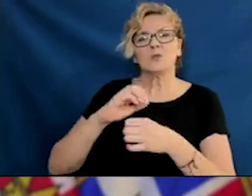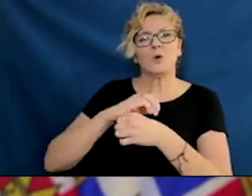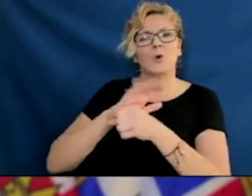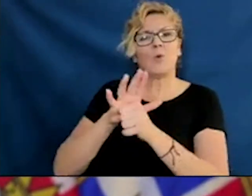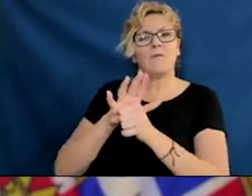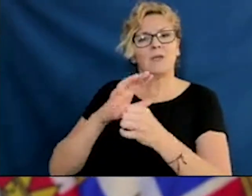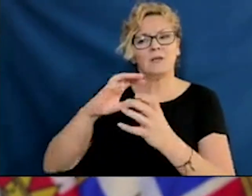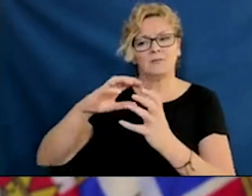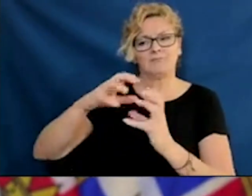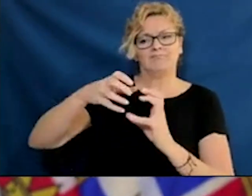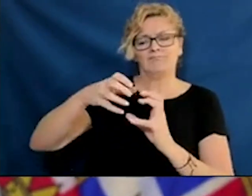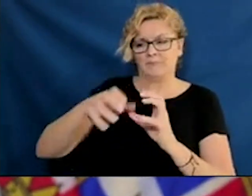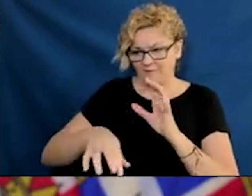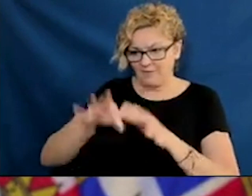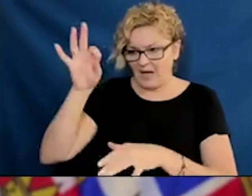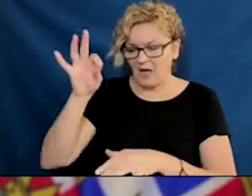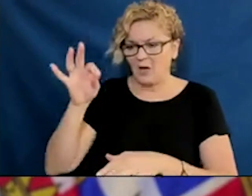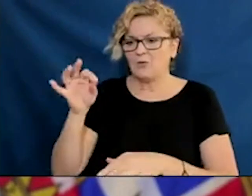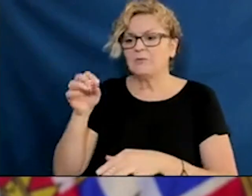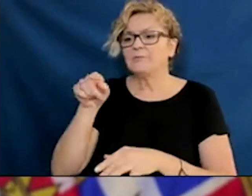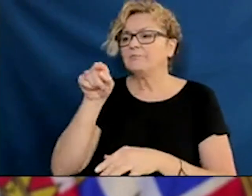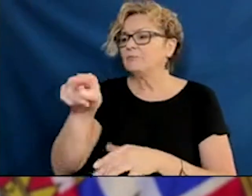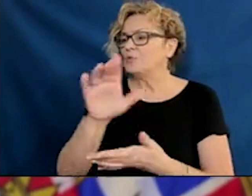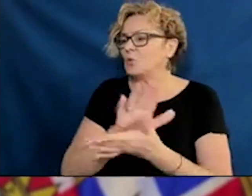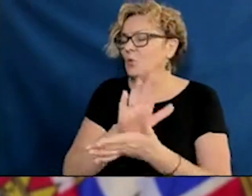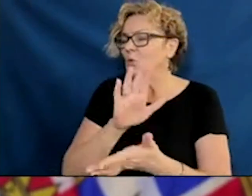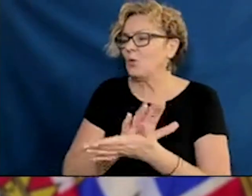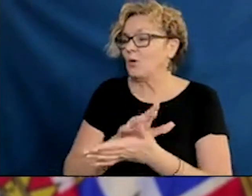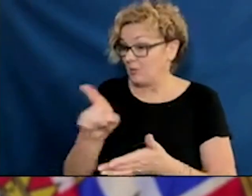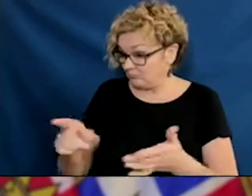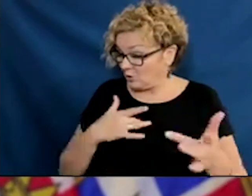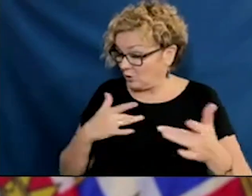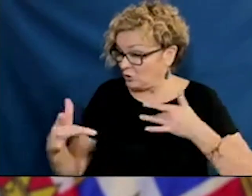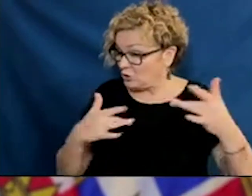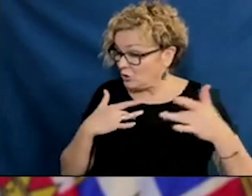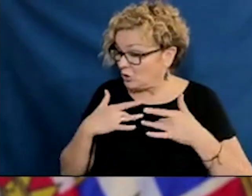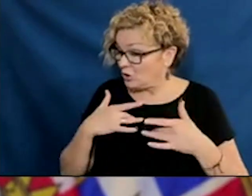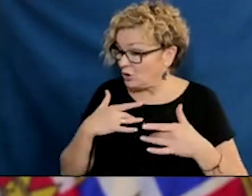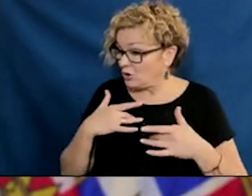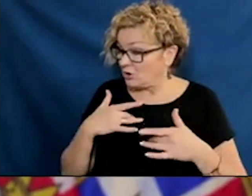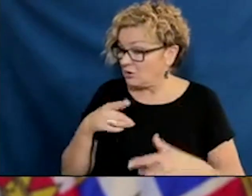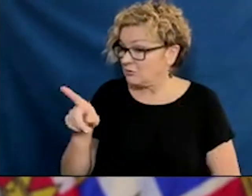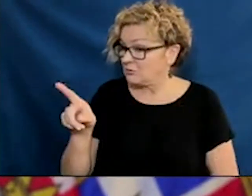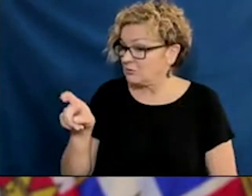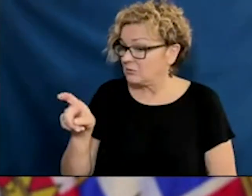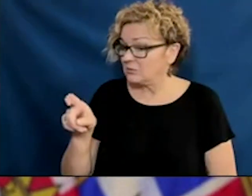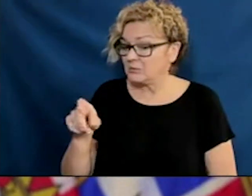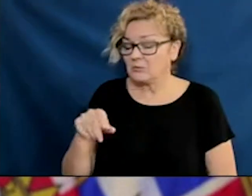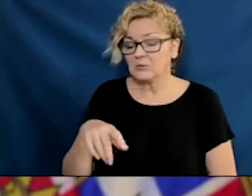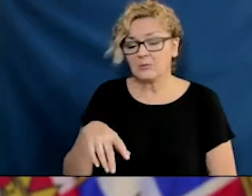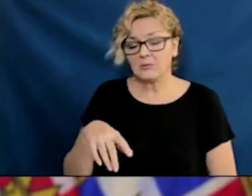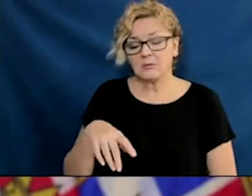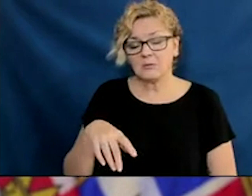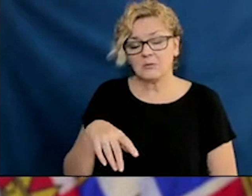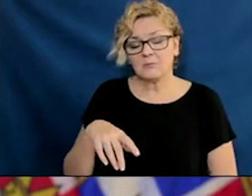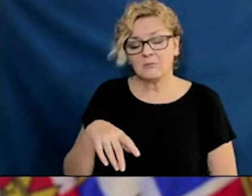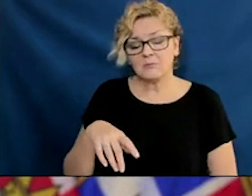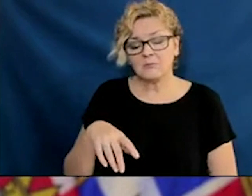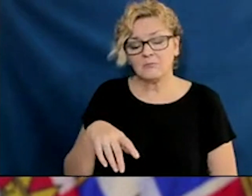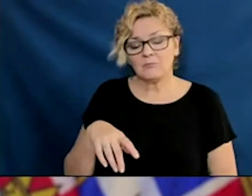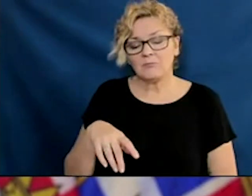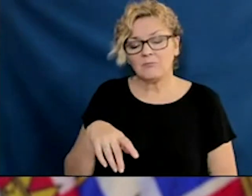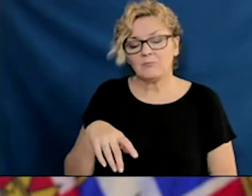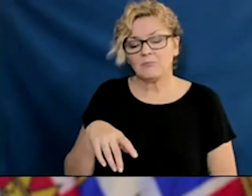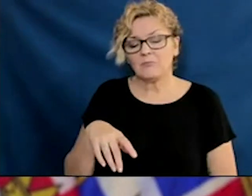this concern, not knowing if there was spread, is the province providing any additional restrictions